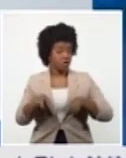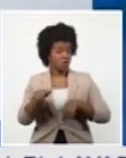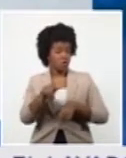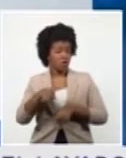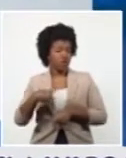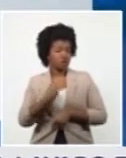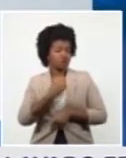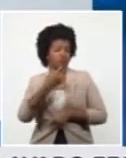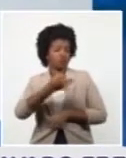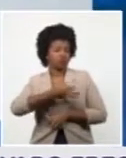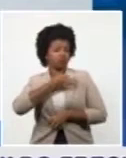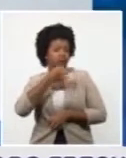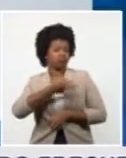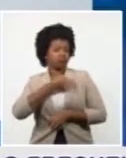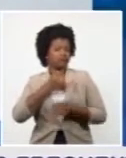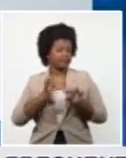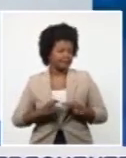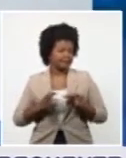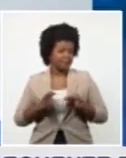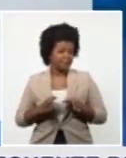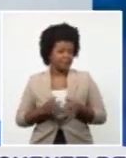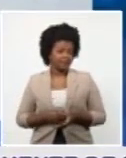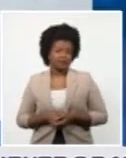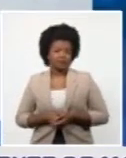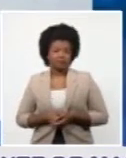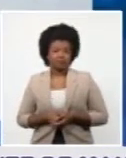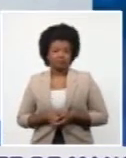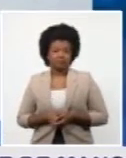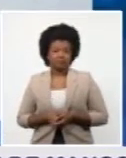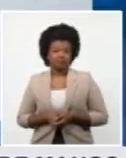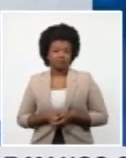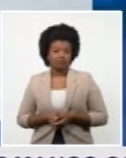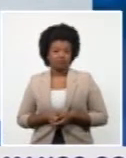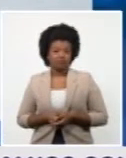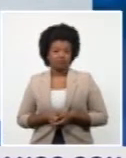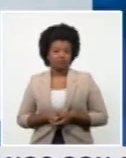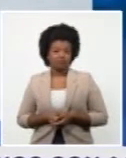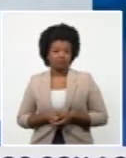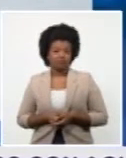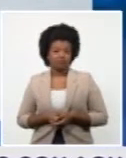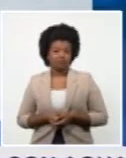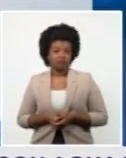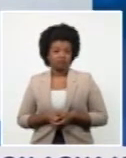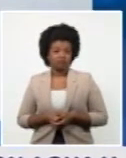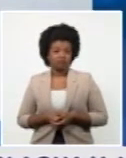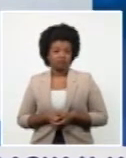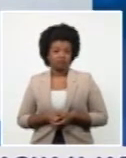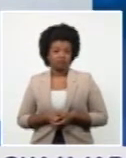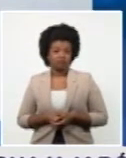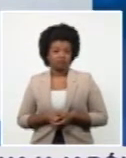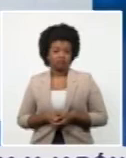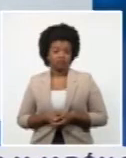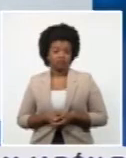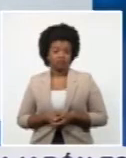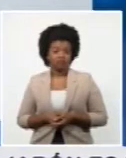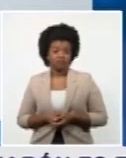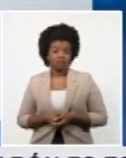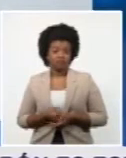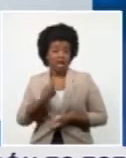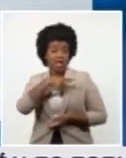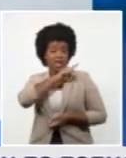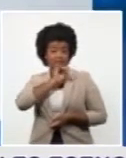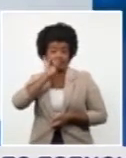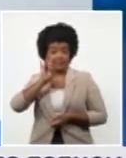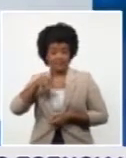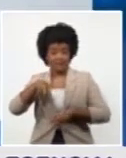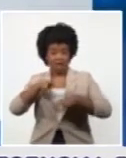58.3%. They are distributed in 6 municipalities of Havana. And as we have